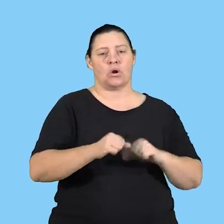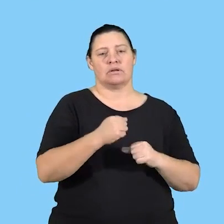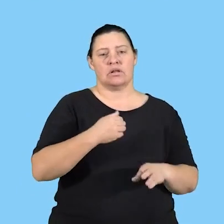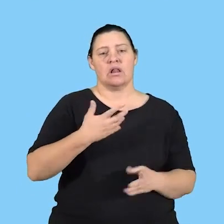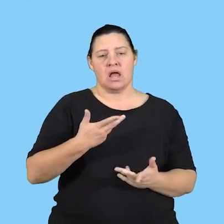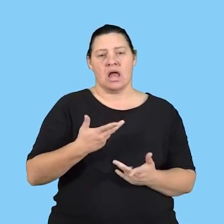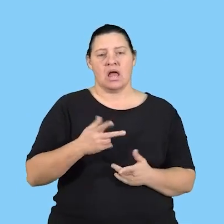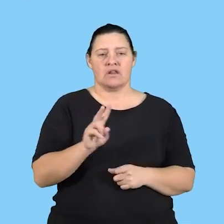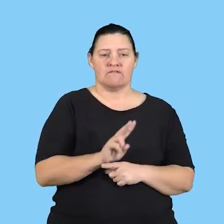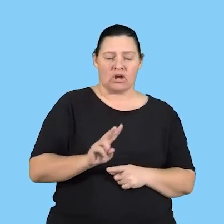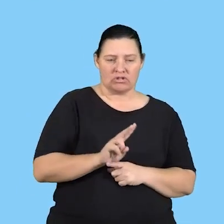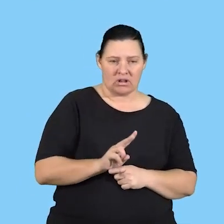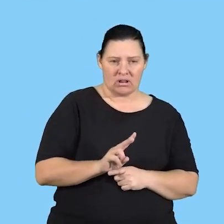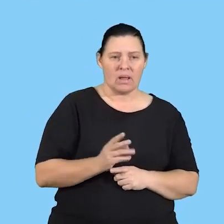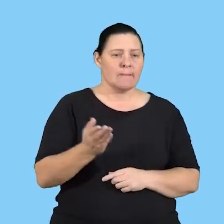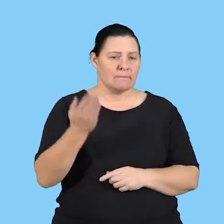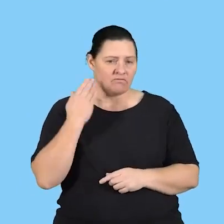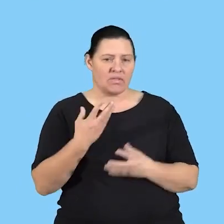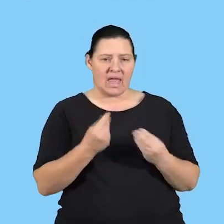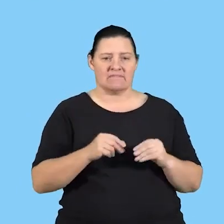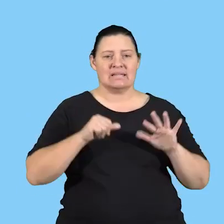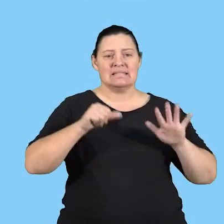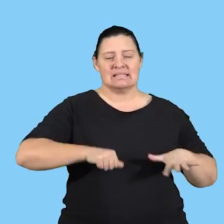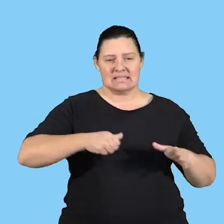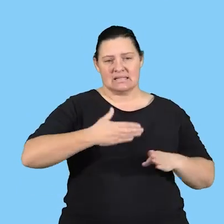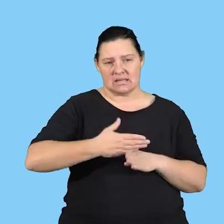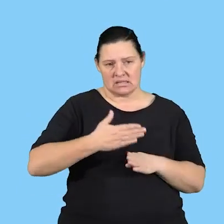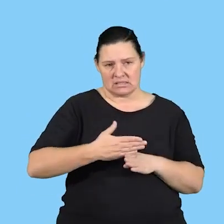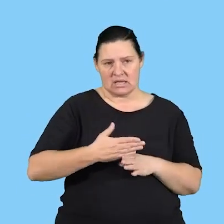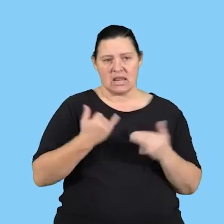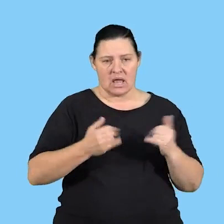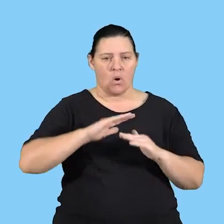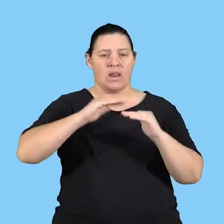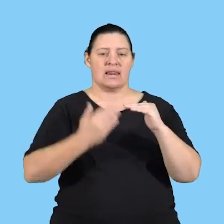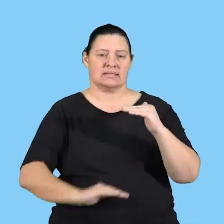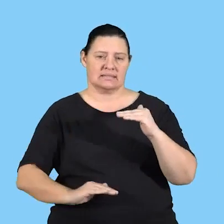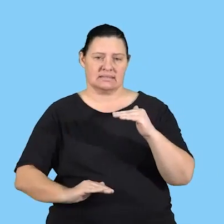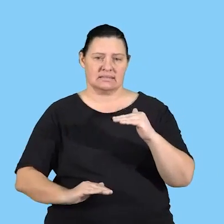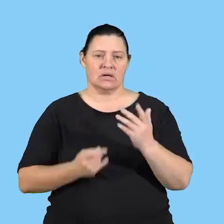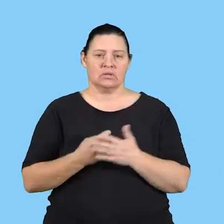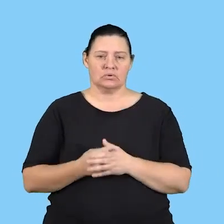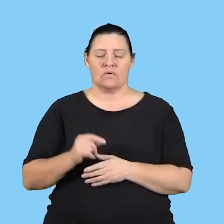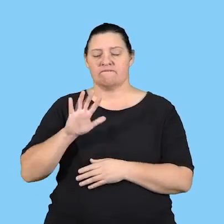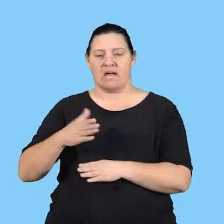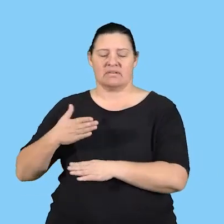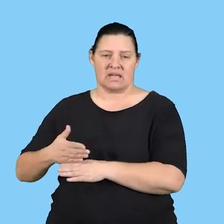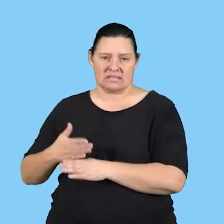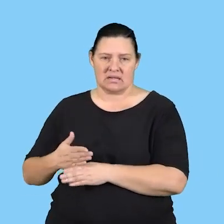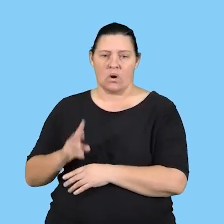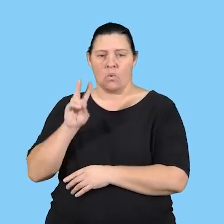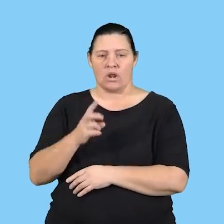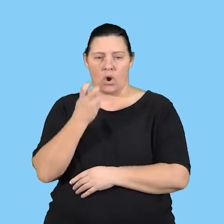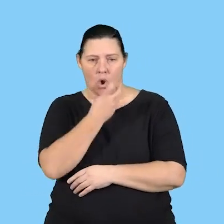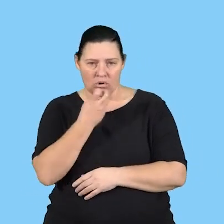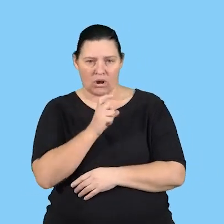occupational, and vocational. They previously had 16 tasks. It has been reduced to 5 tasks, 1